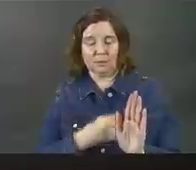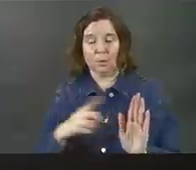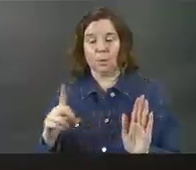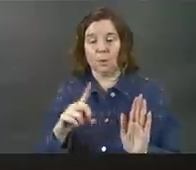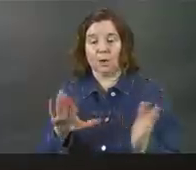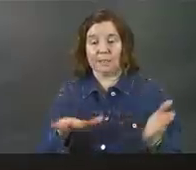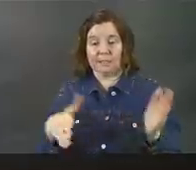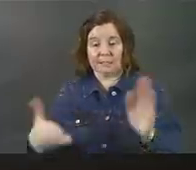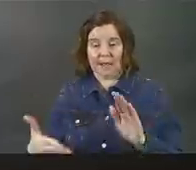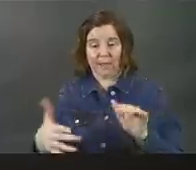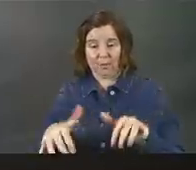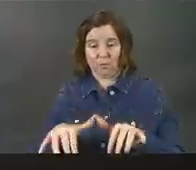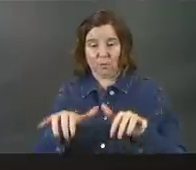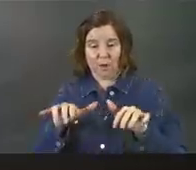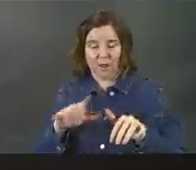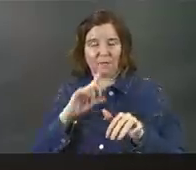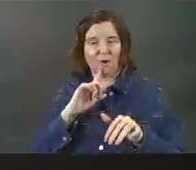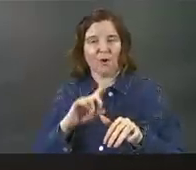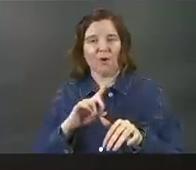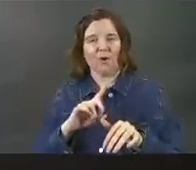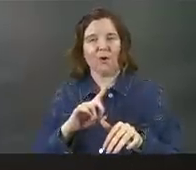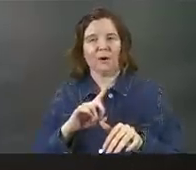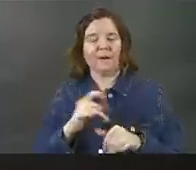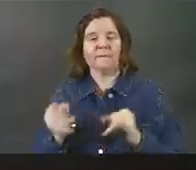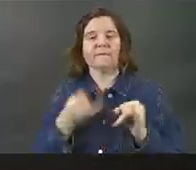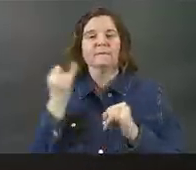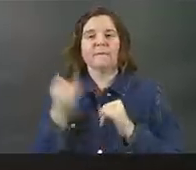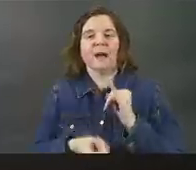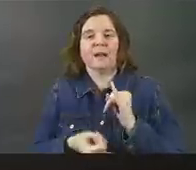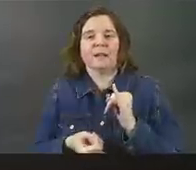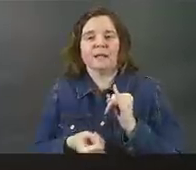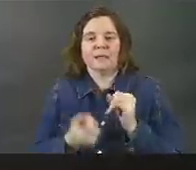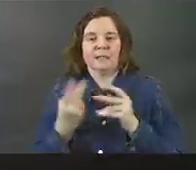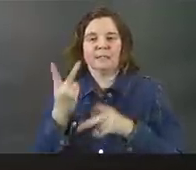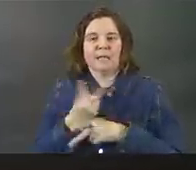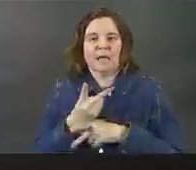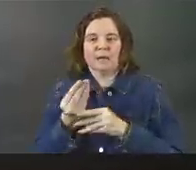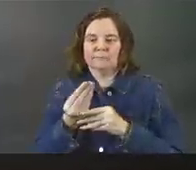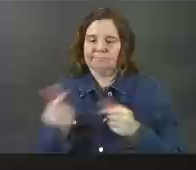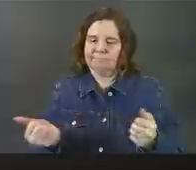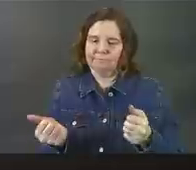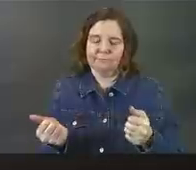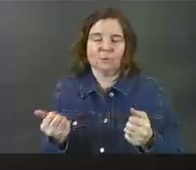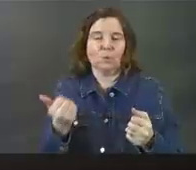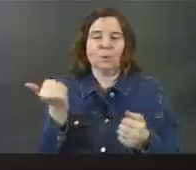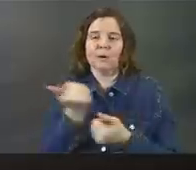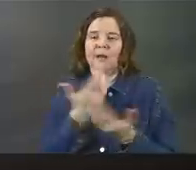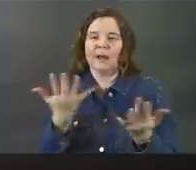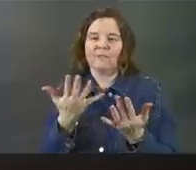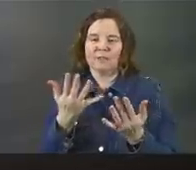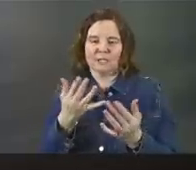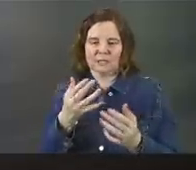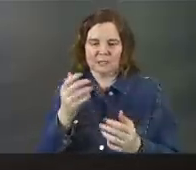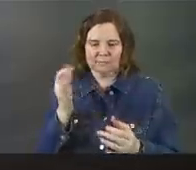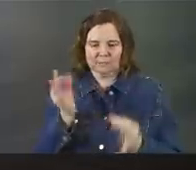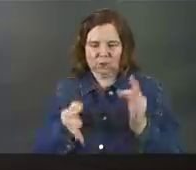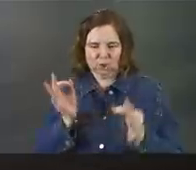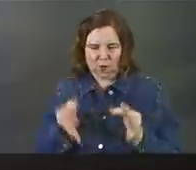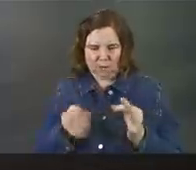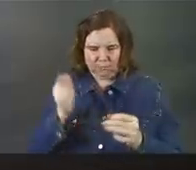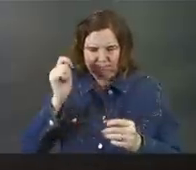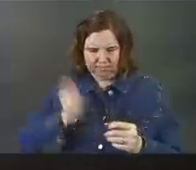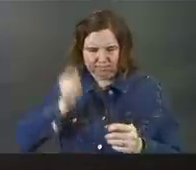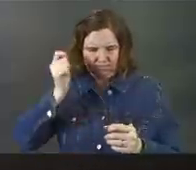where death and the grave are finally just taken care of, where everything is judged and God brings